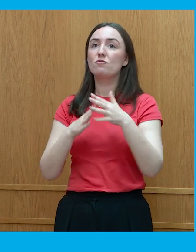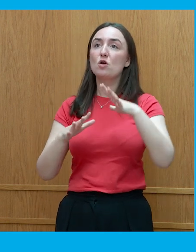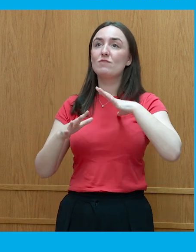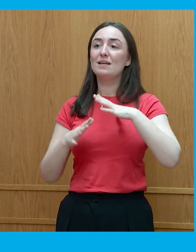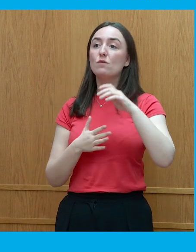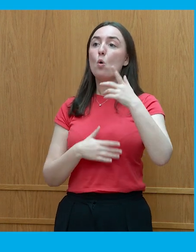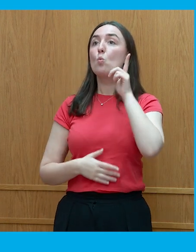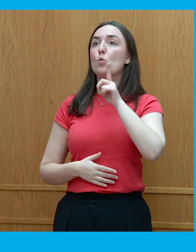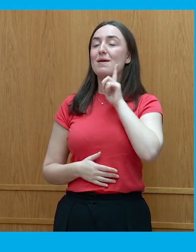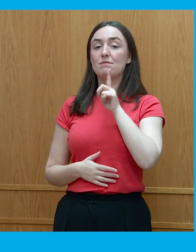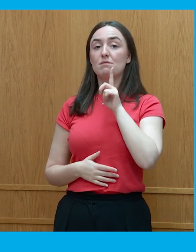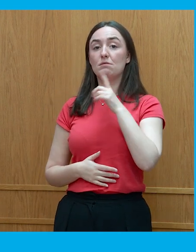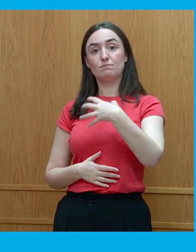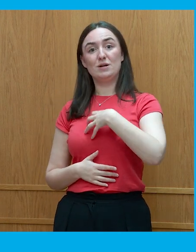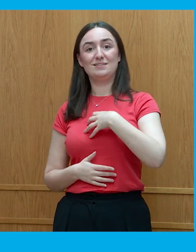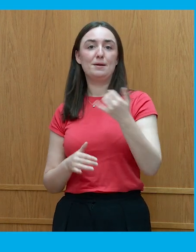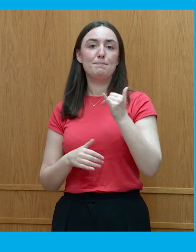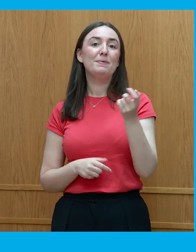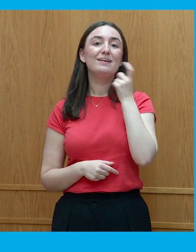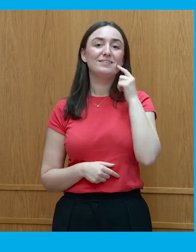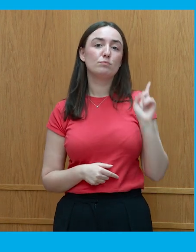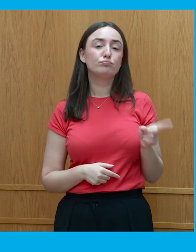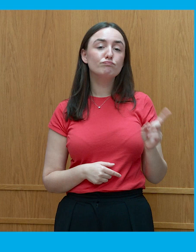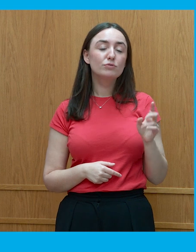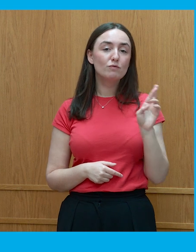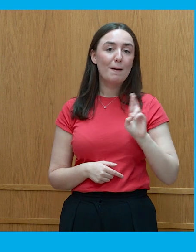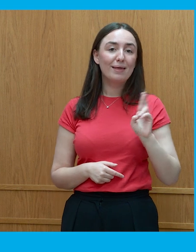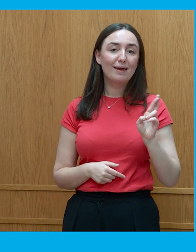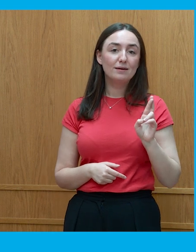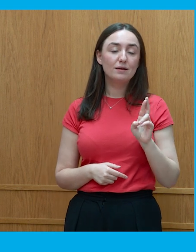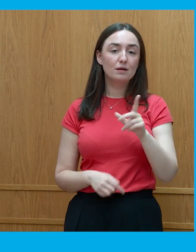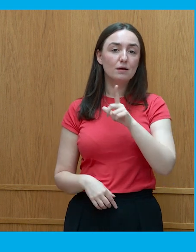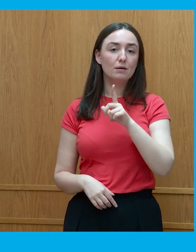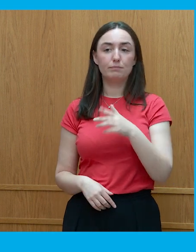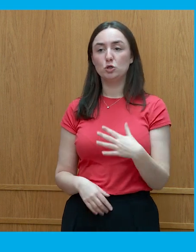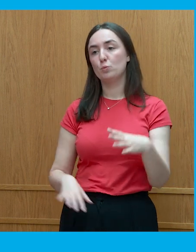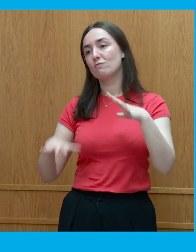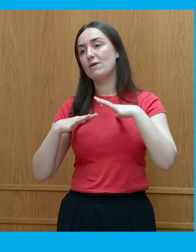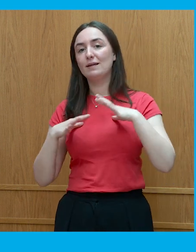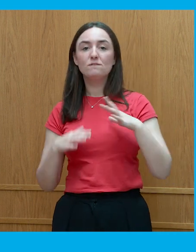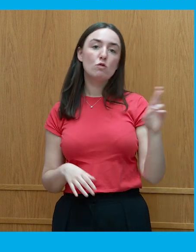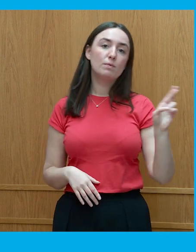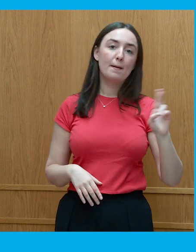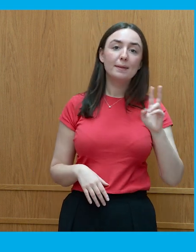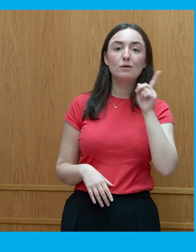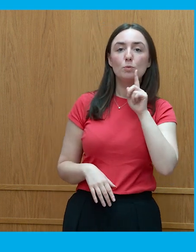woman in office than a liberal one. So I wonder